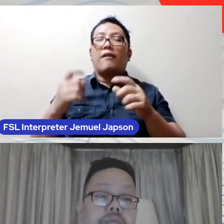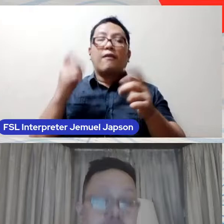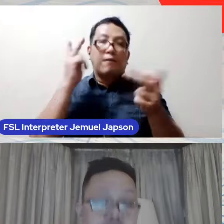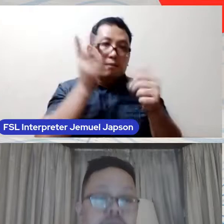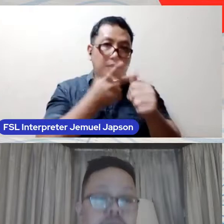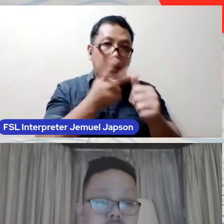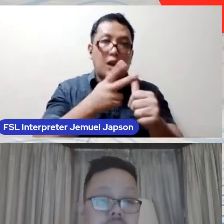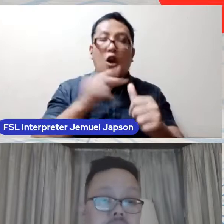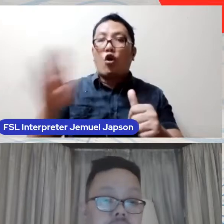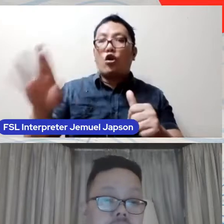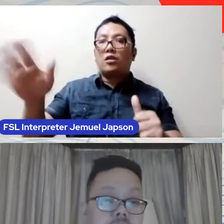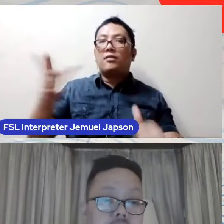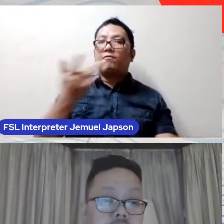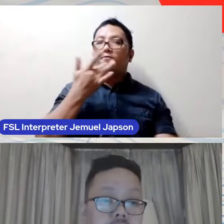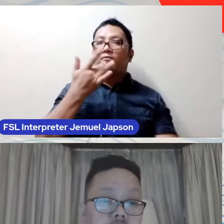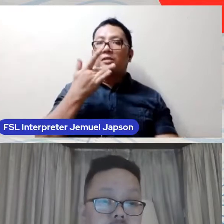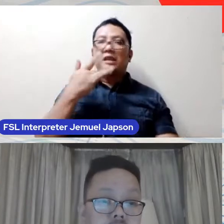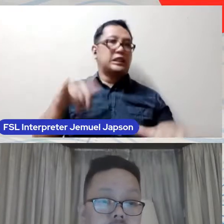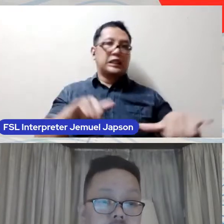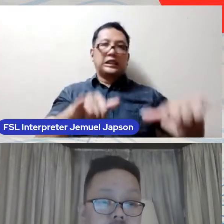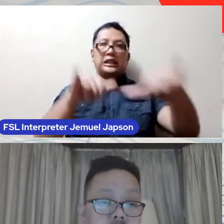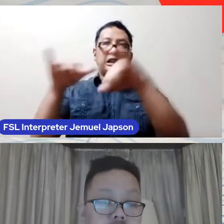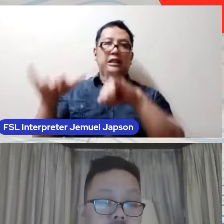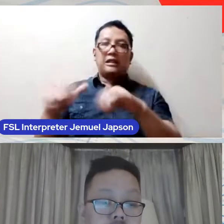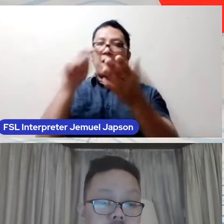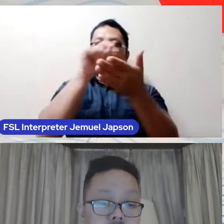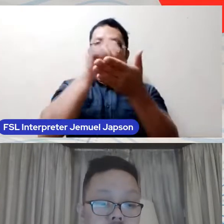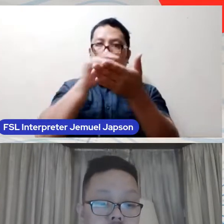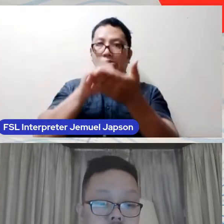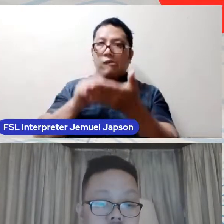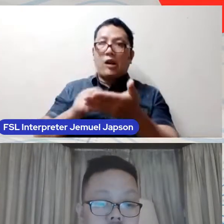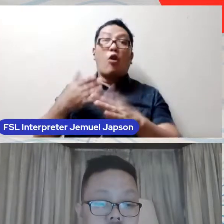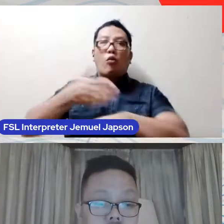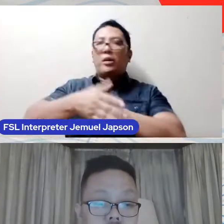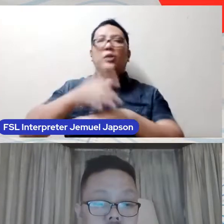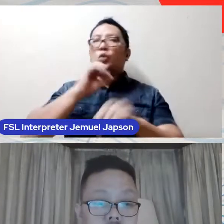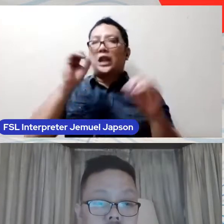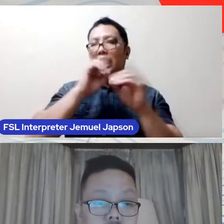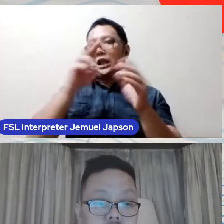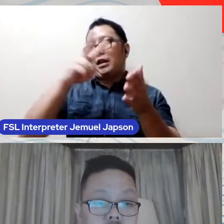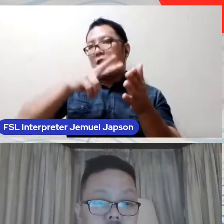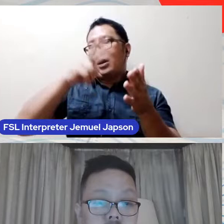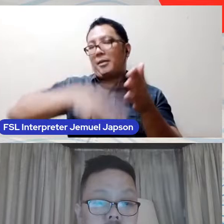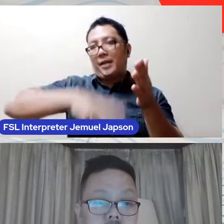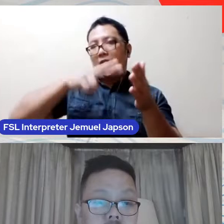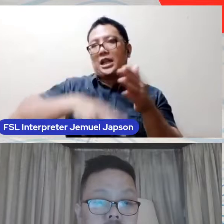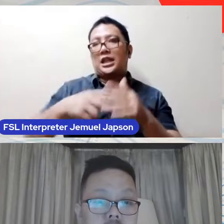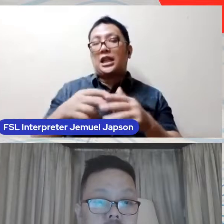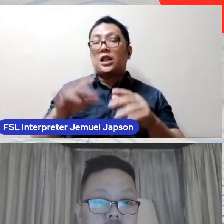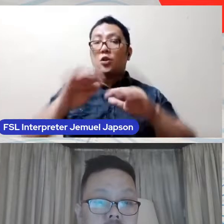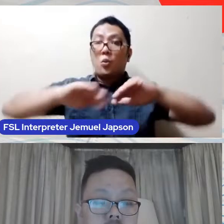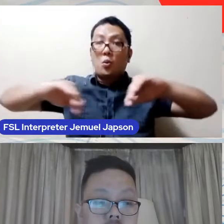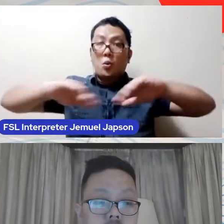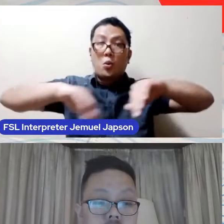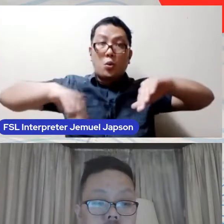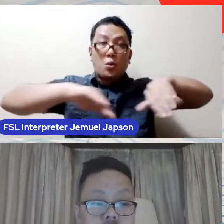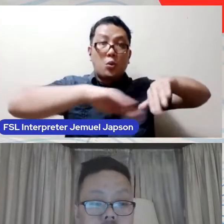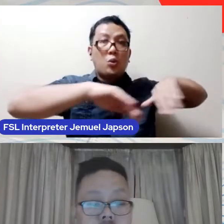preference. So para sa kanya, pare-parehas lang yan na shading. So, ayan, sinusort natin yung balota sa